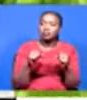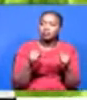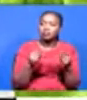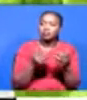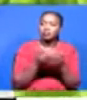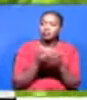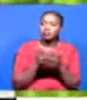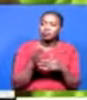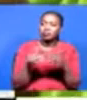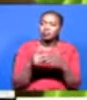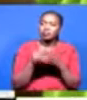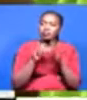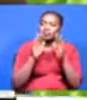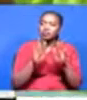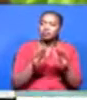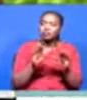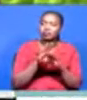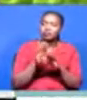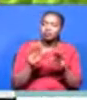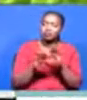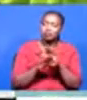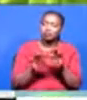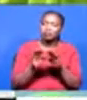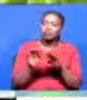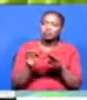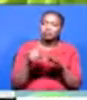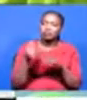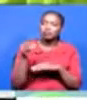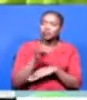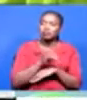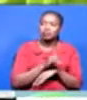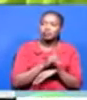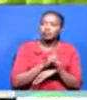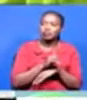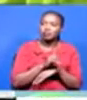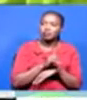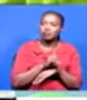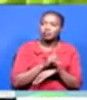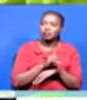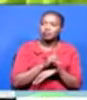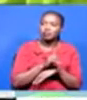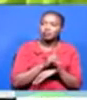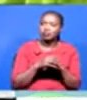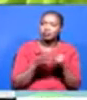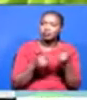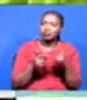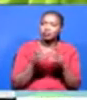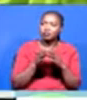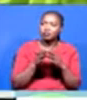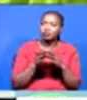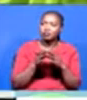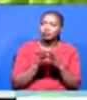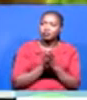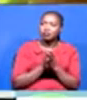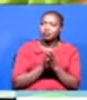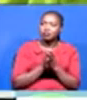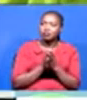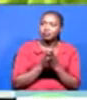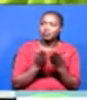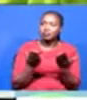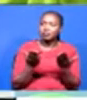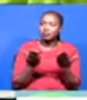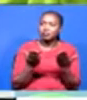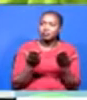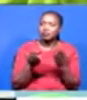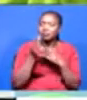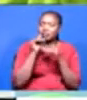all those who campaigned every day, dancing on the tracks, coming up with Polly Werawadie, God bless